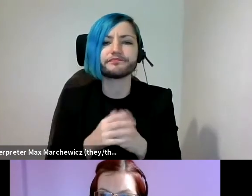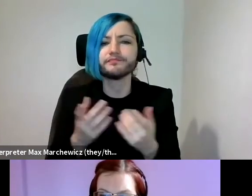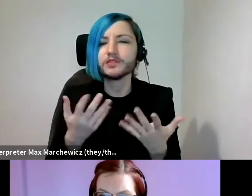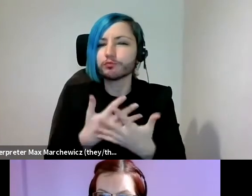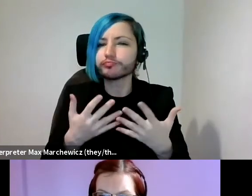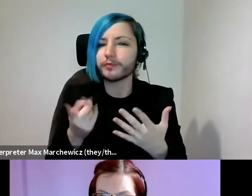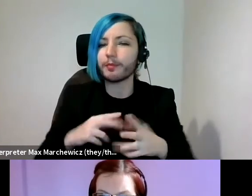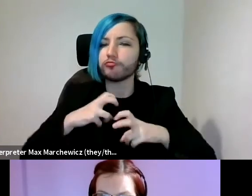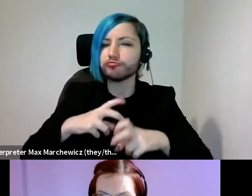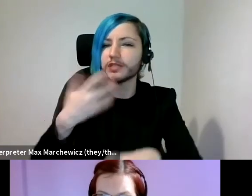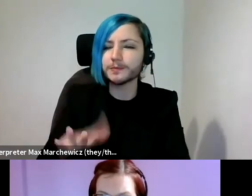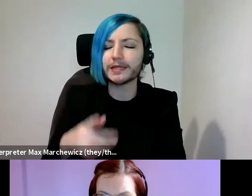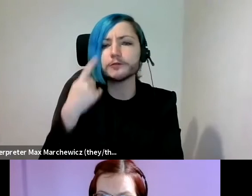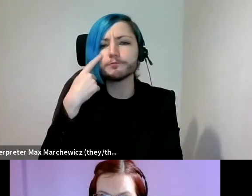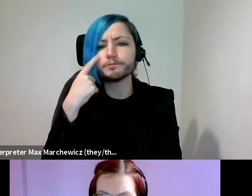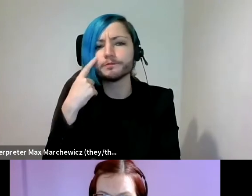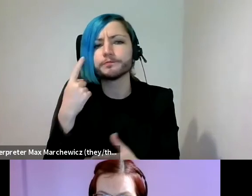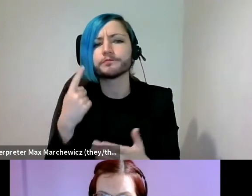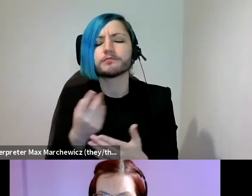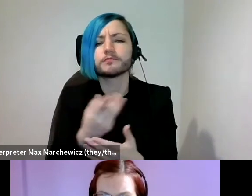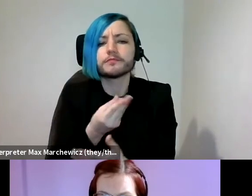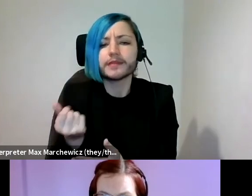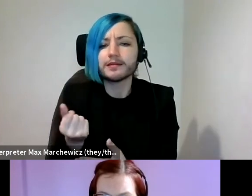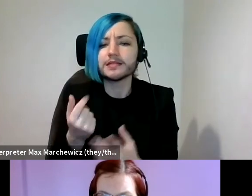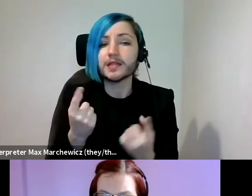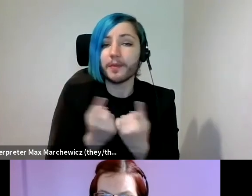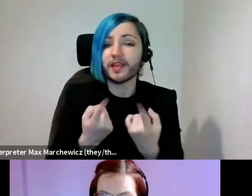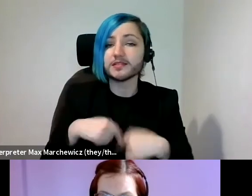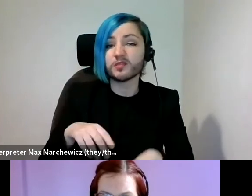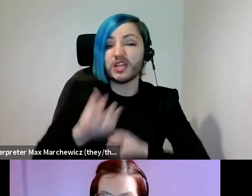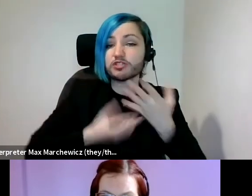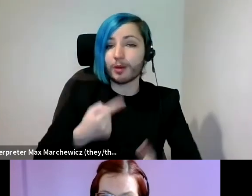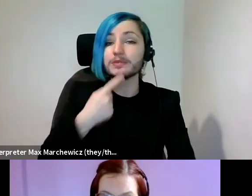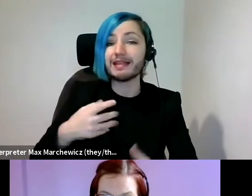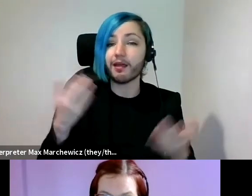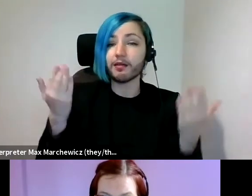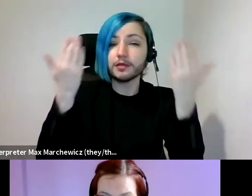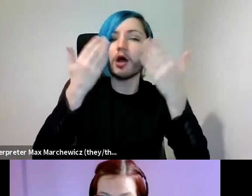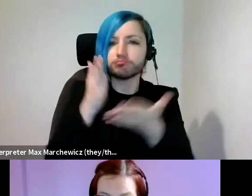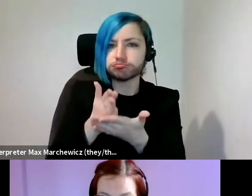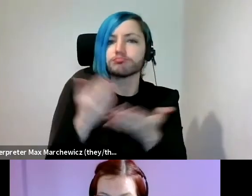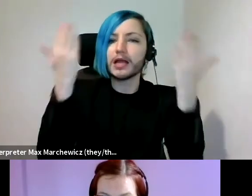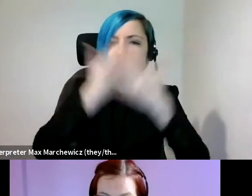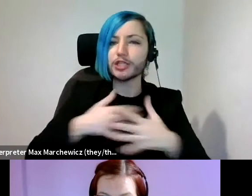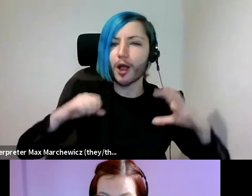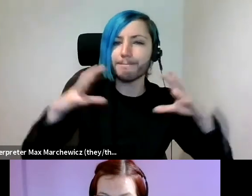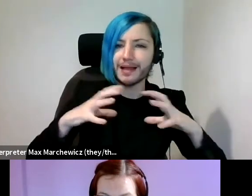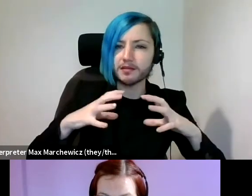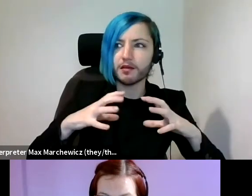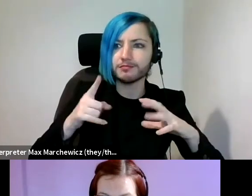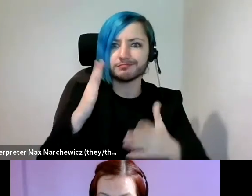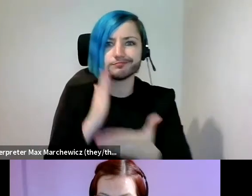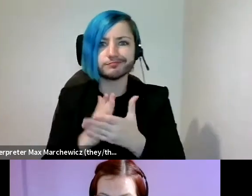some of the things that we've been calling dark matter actually might be in black holes. In other words, are there